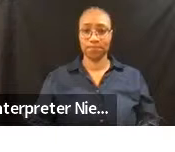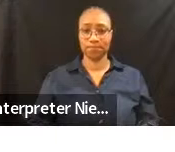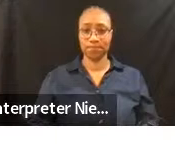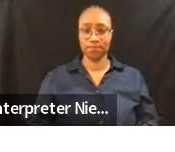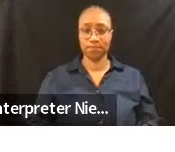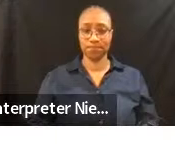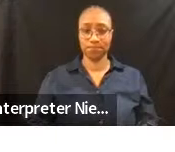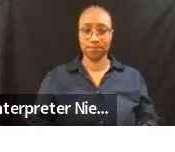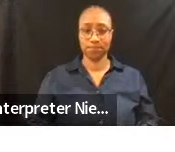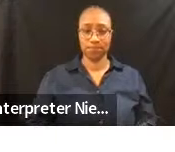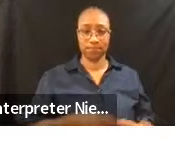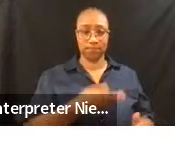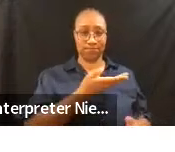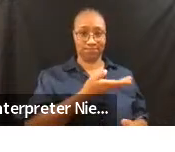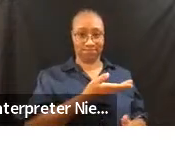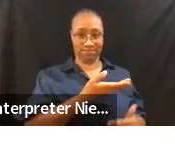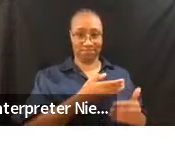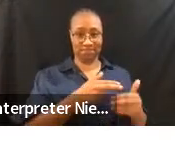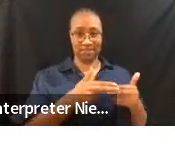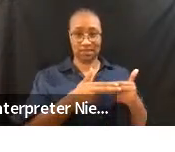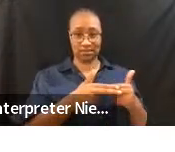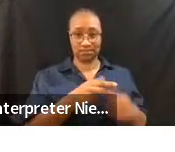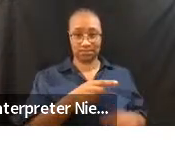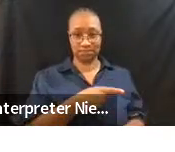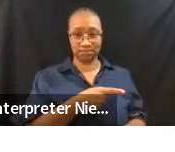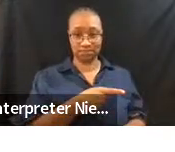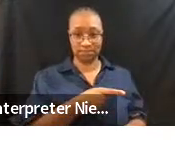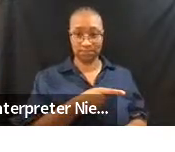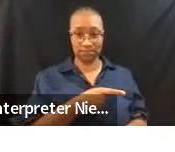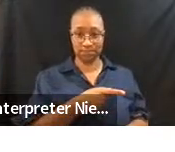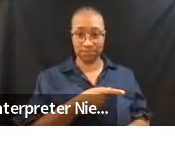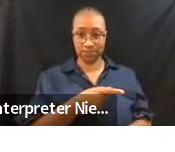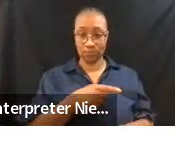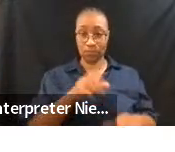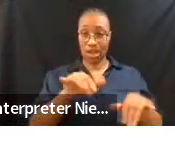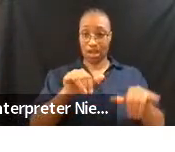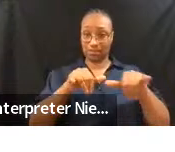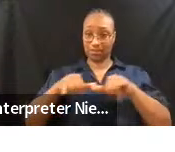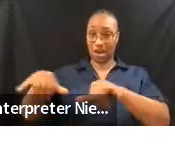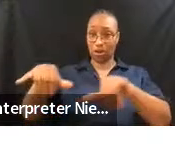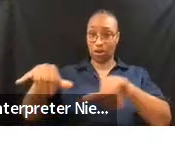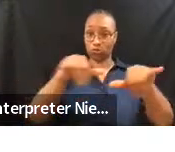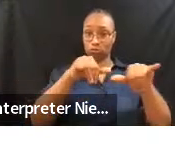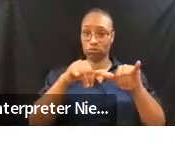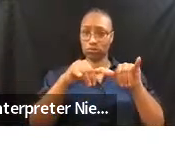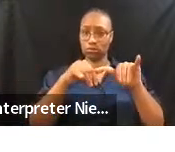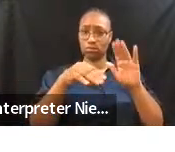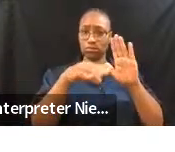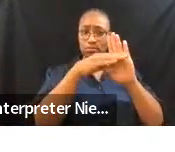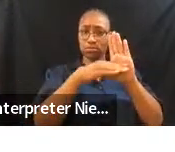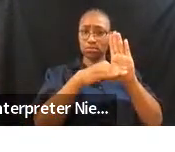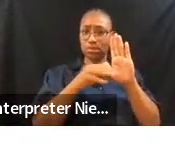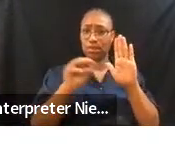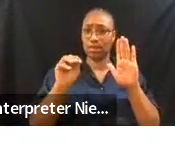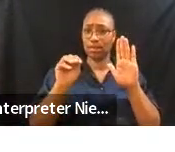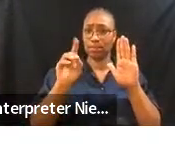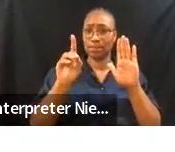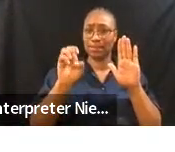for accessible medical diagnostic equipment can be found on our website at